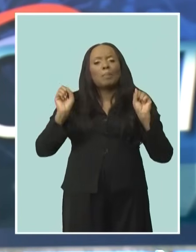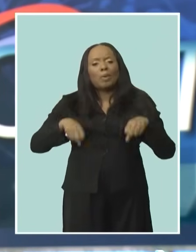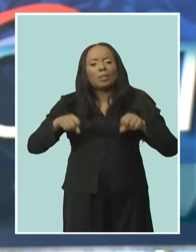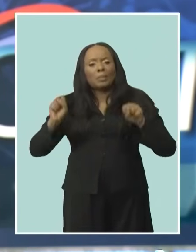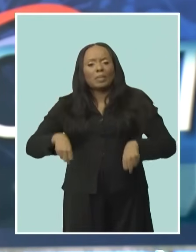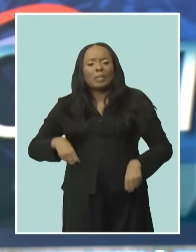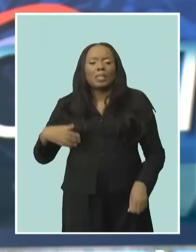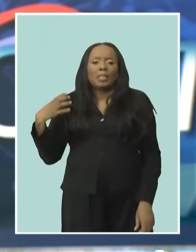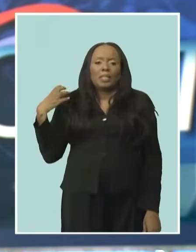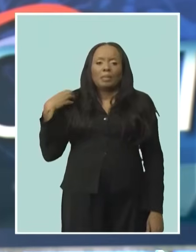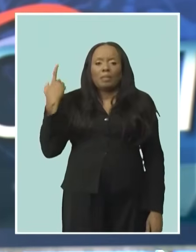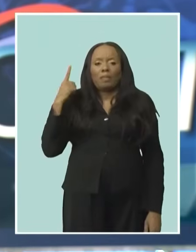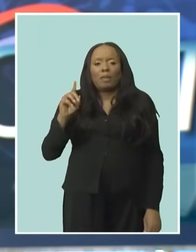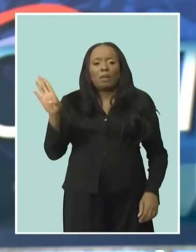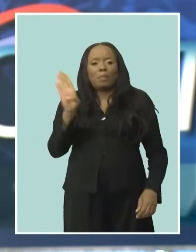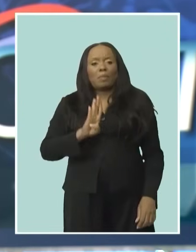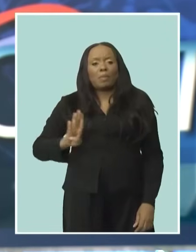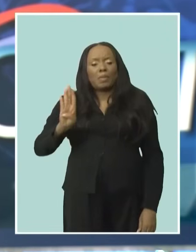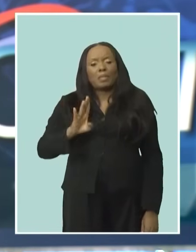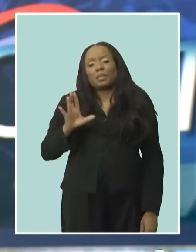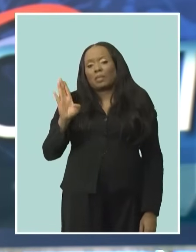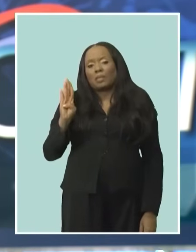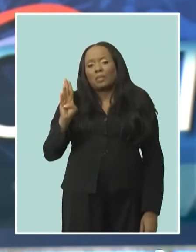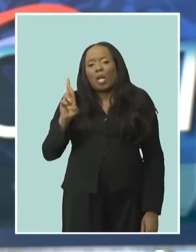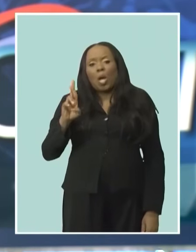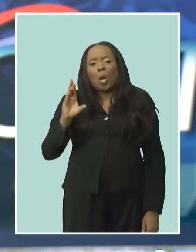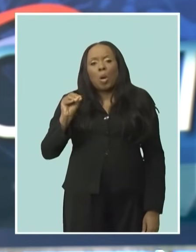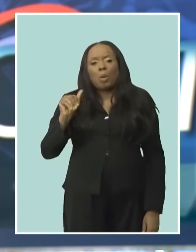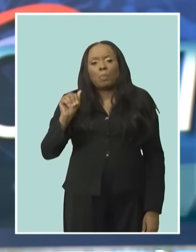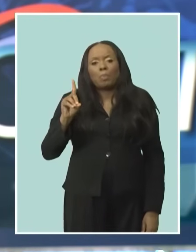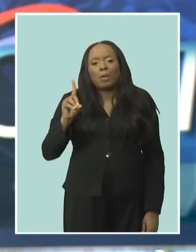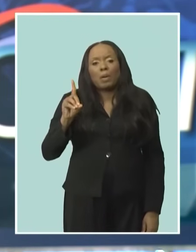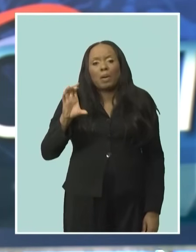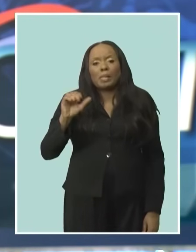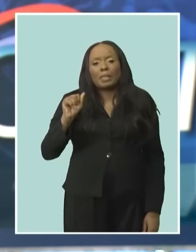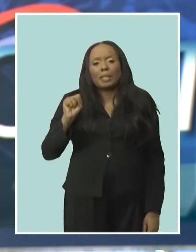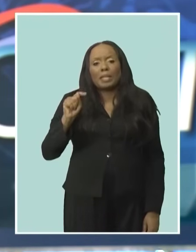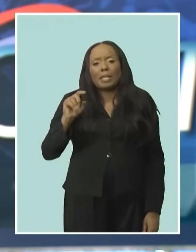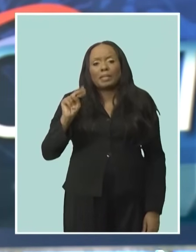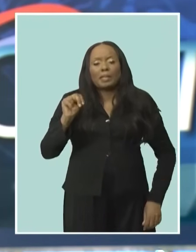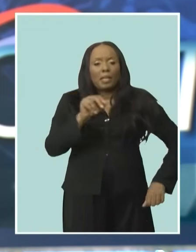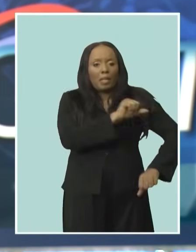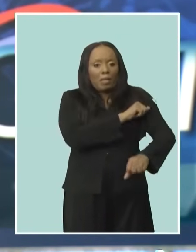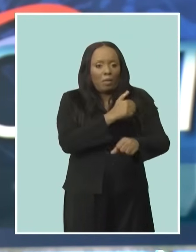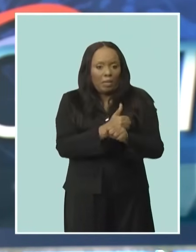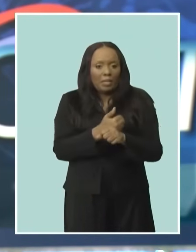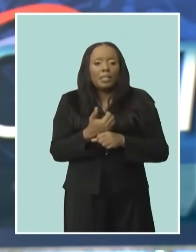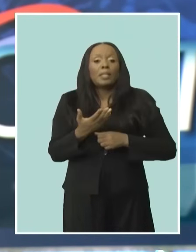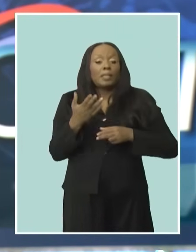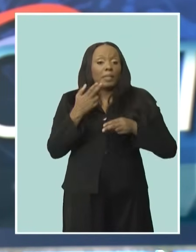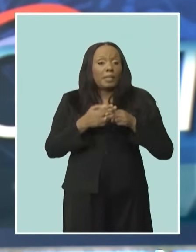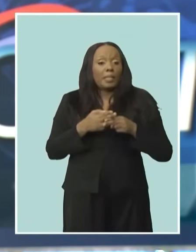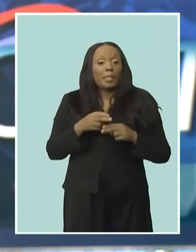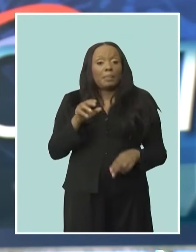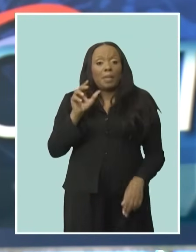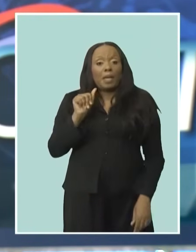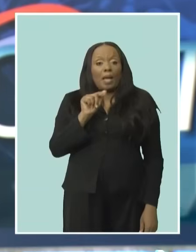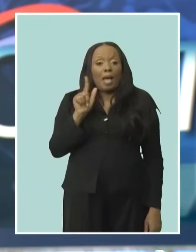Broadcasting Authority, Dr. the Honorable Alison Leacock, says that economy is powering nearly $50